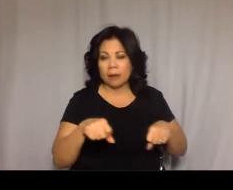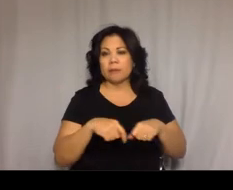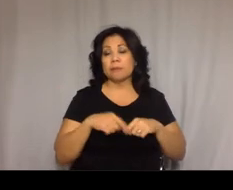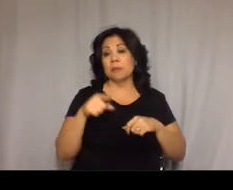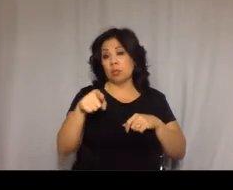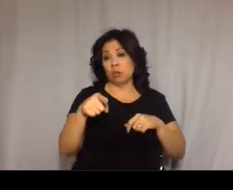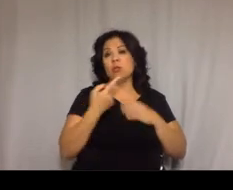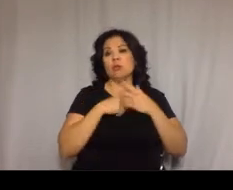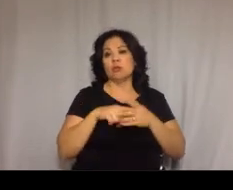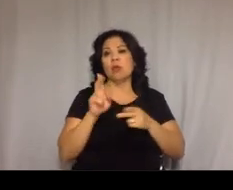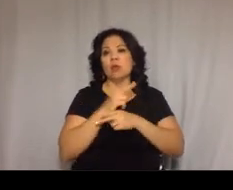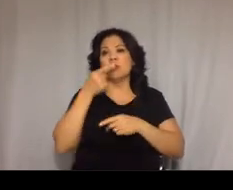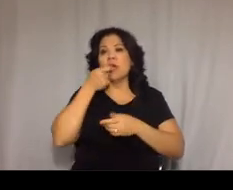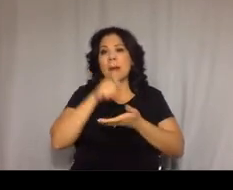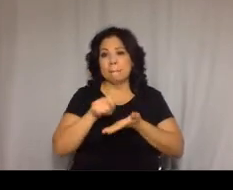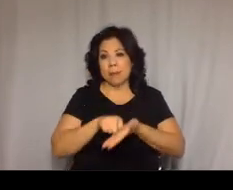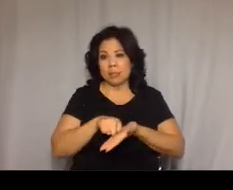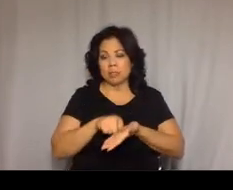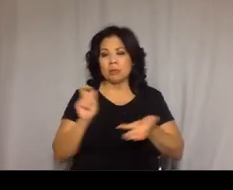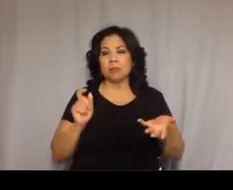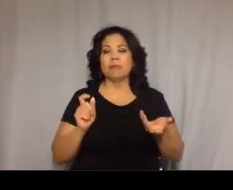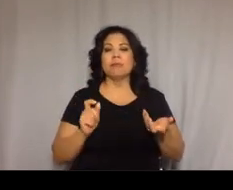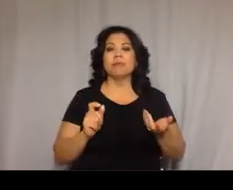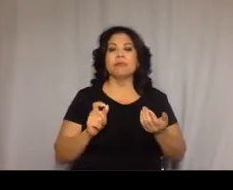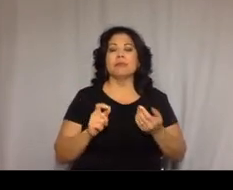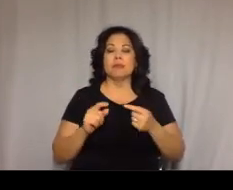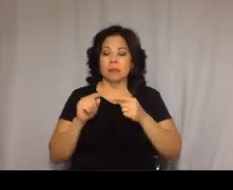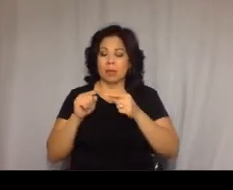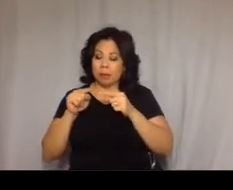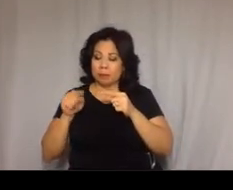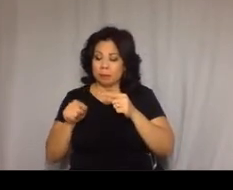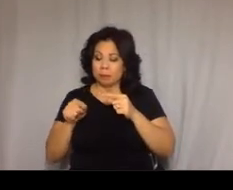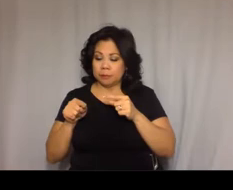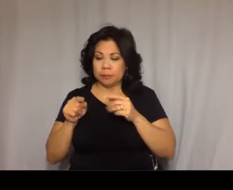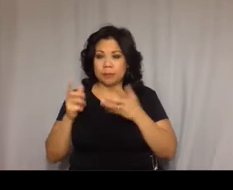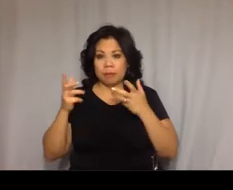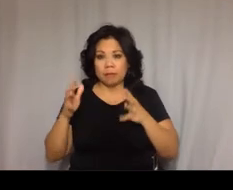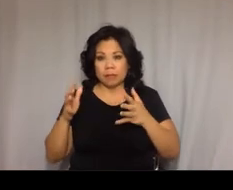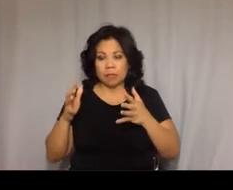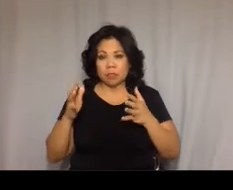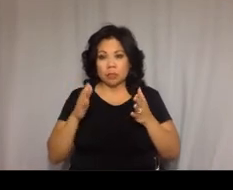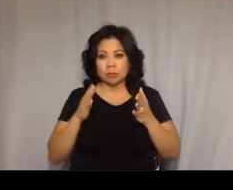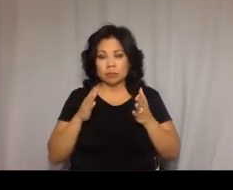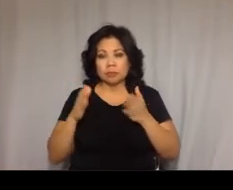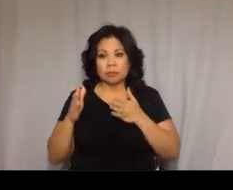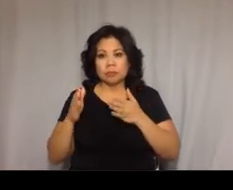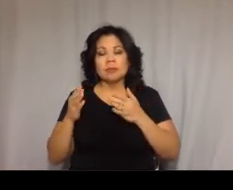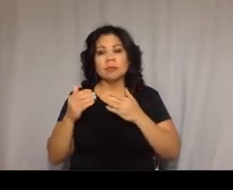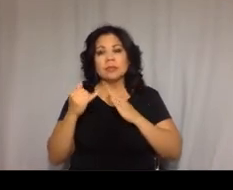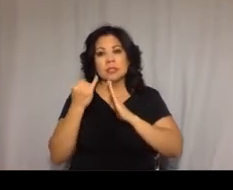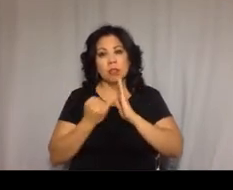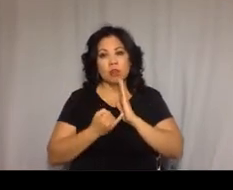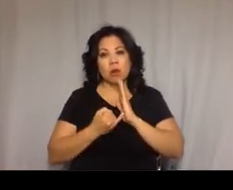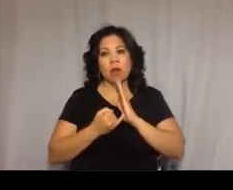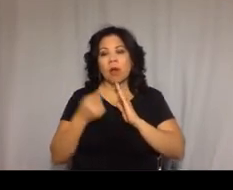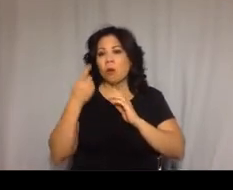by using your pencil first. So after we draw that little kind of half circle, we're going to now draw what